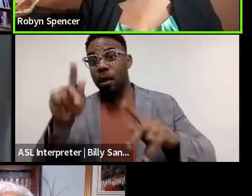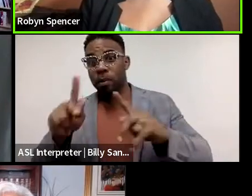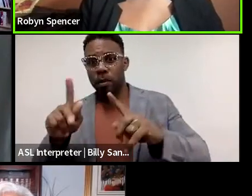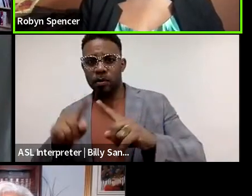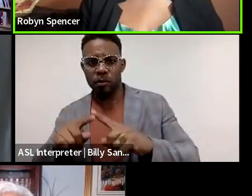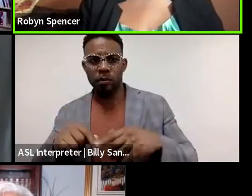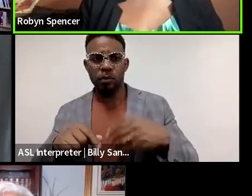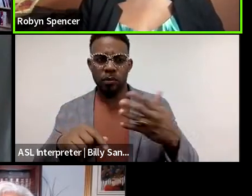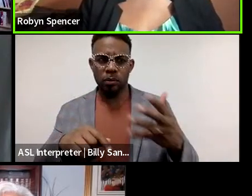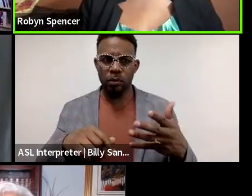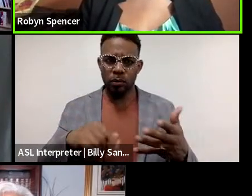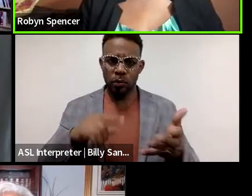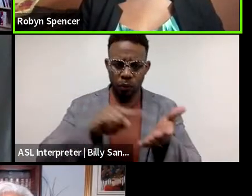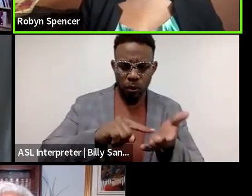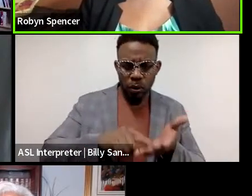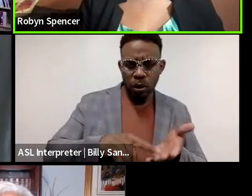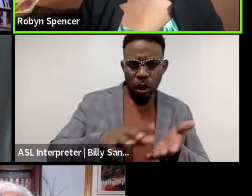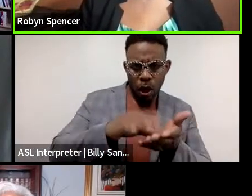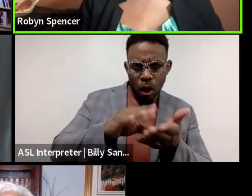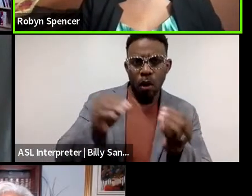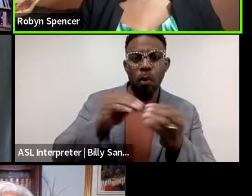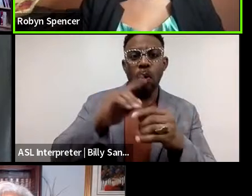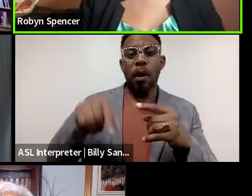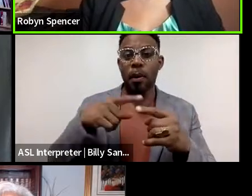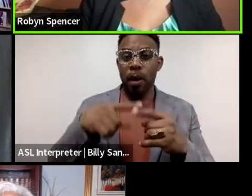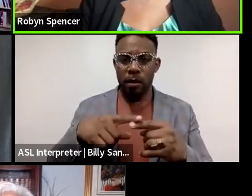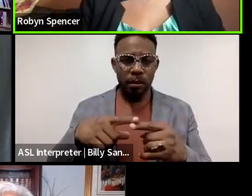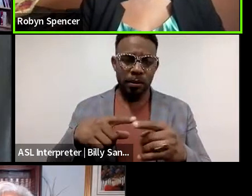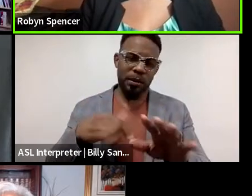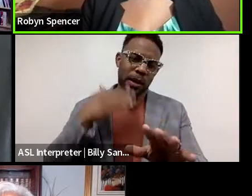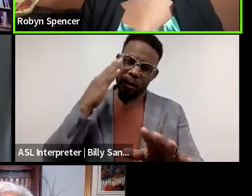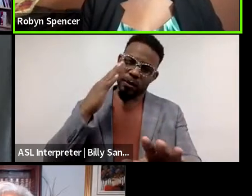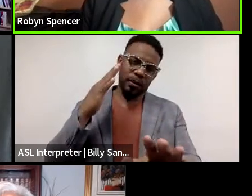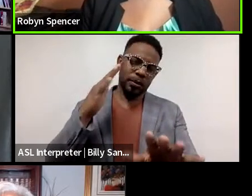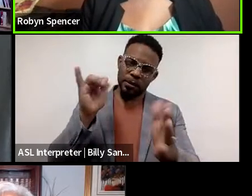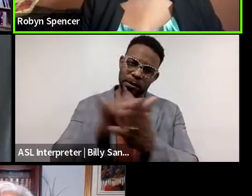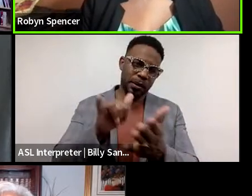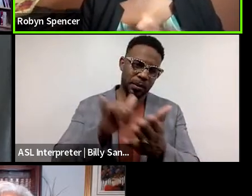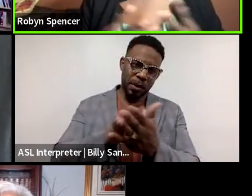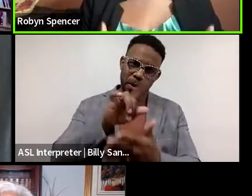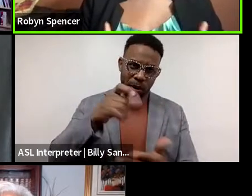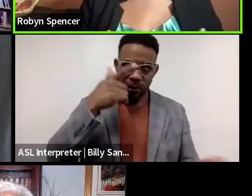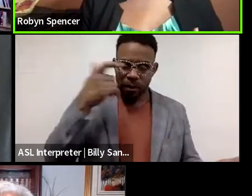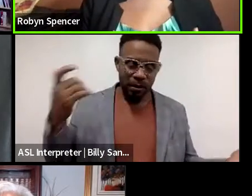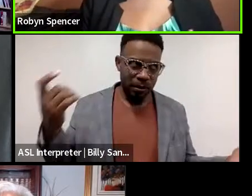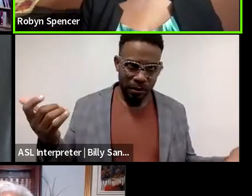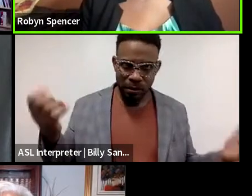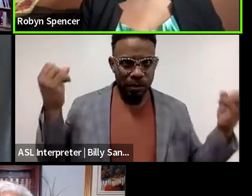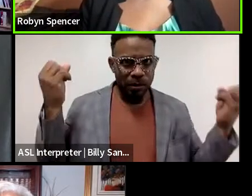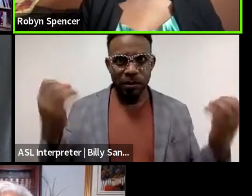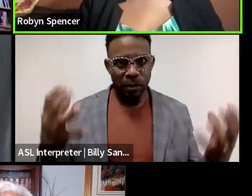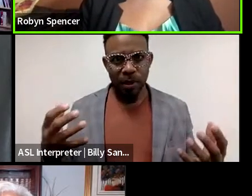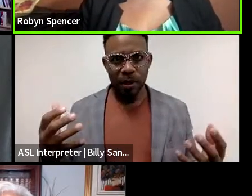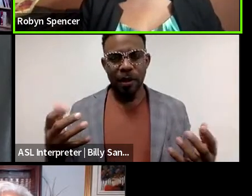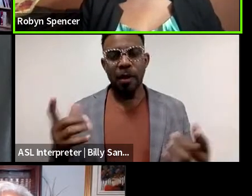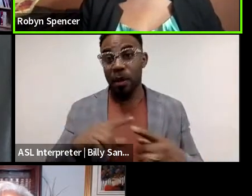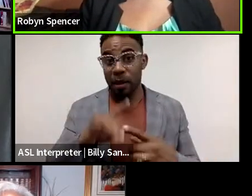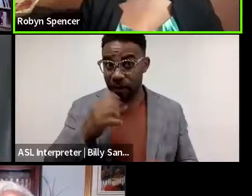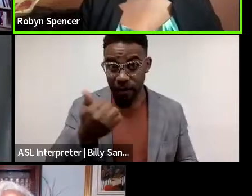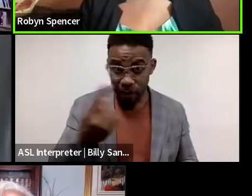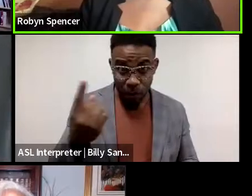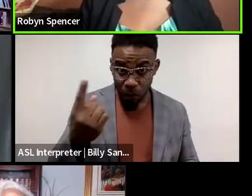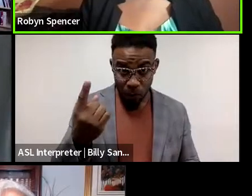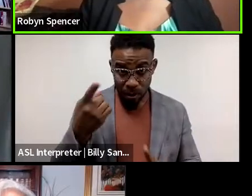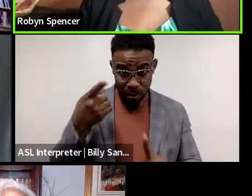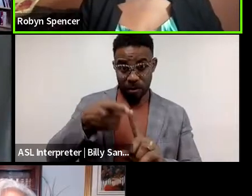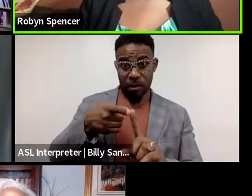to research and learn more about. I know it's an impossible question because there's so many, but is there any one